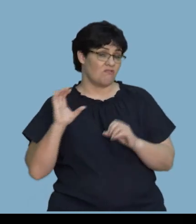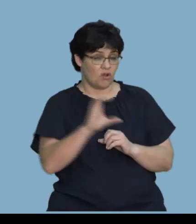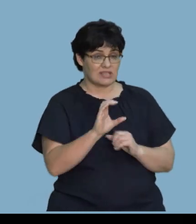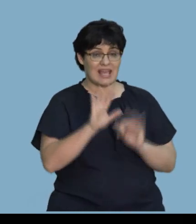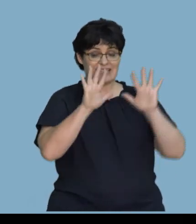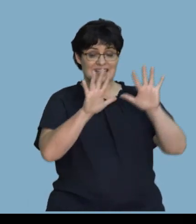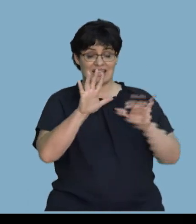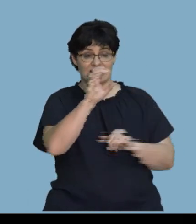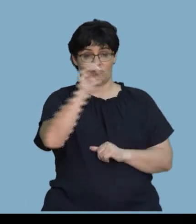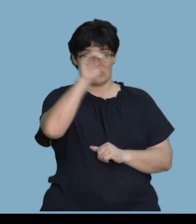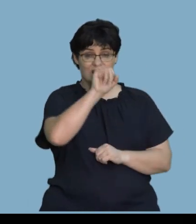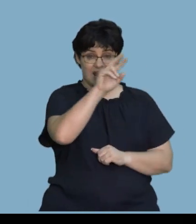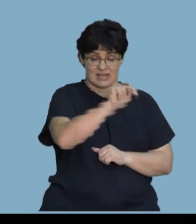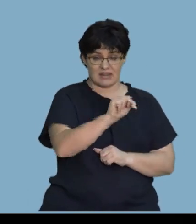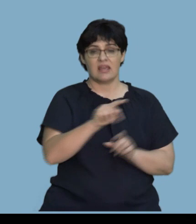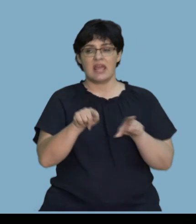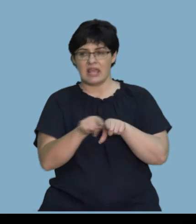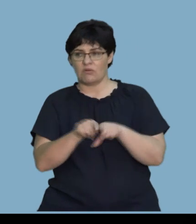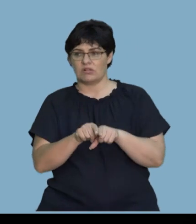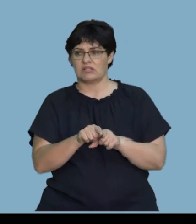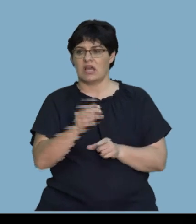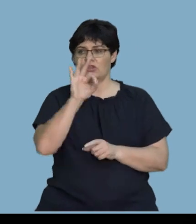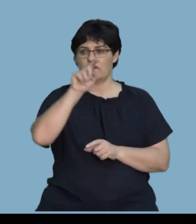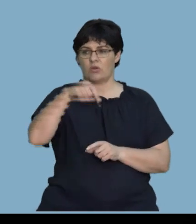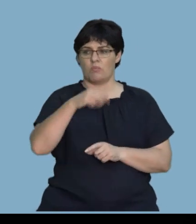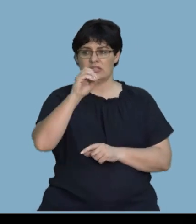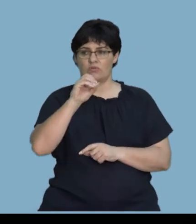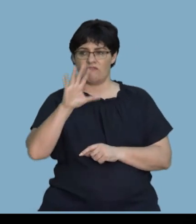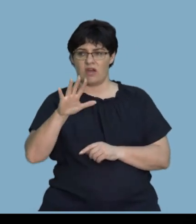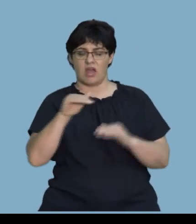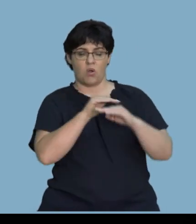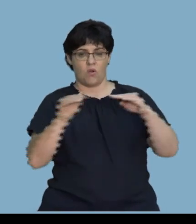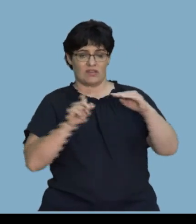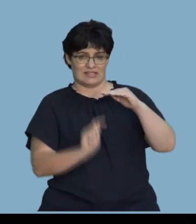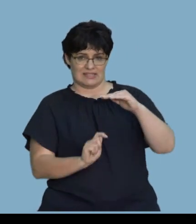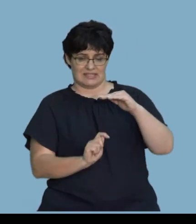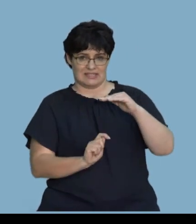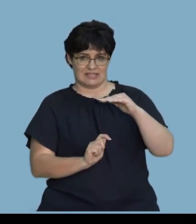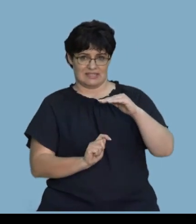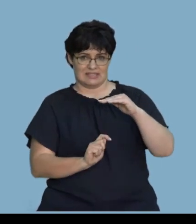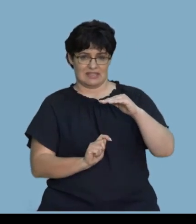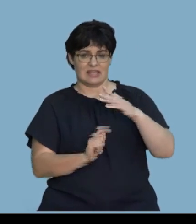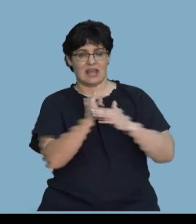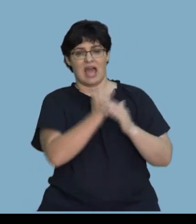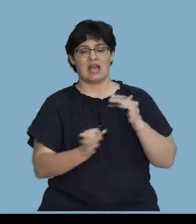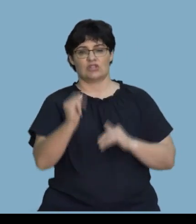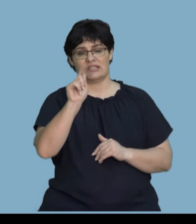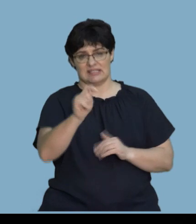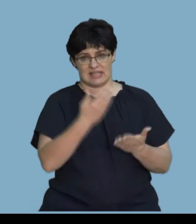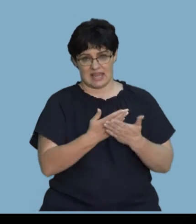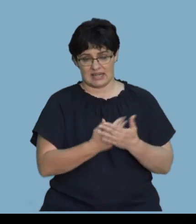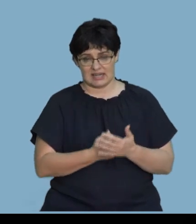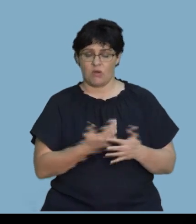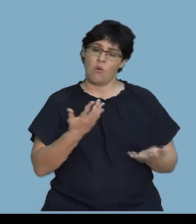to 3,05 over t, right? Then you can isolate t. Or you may use